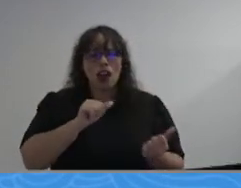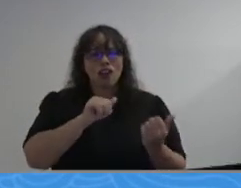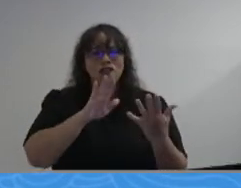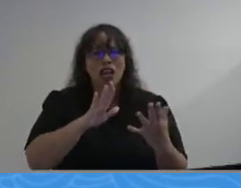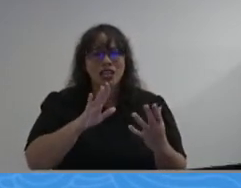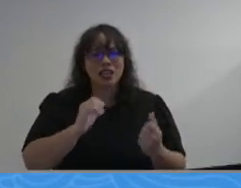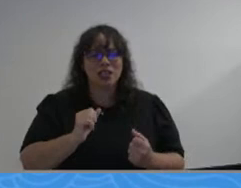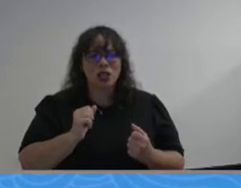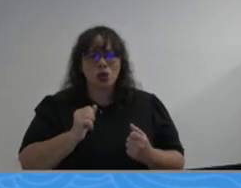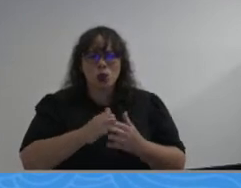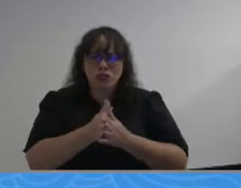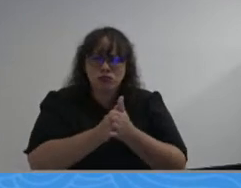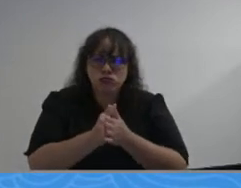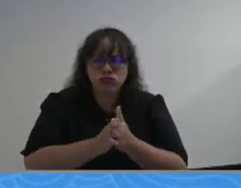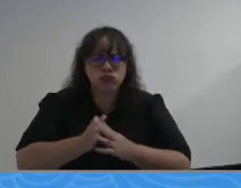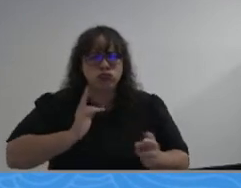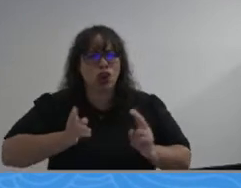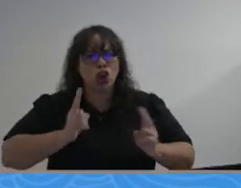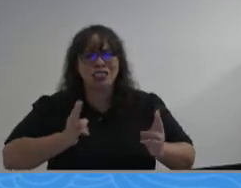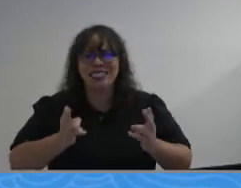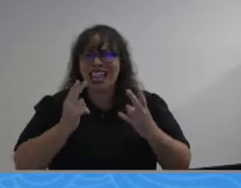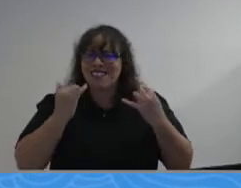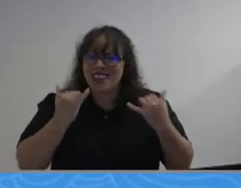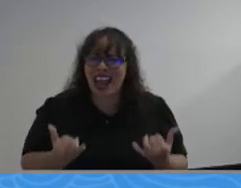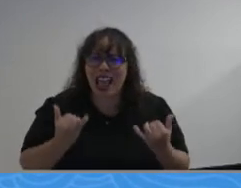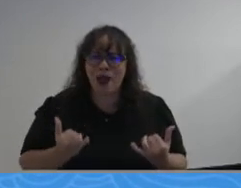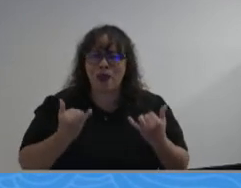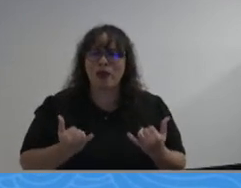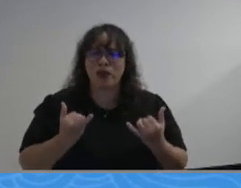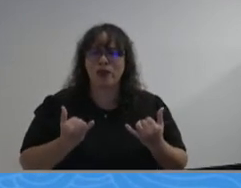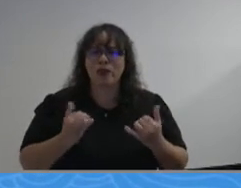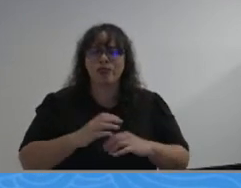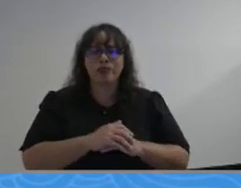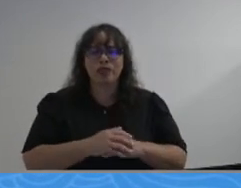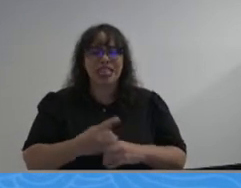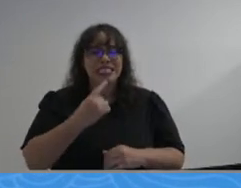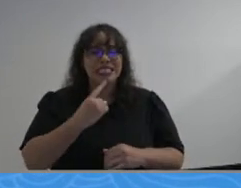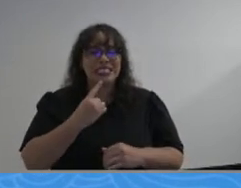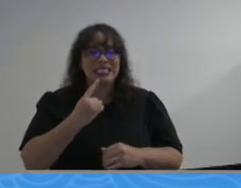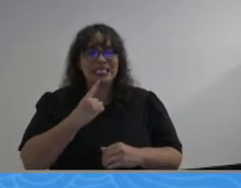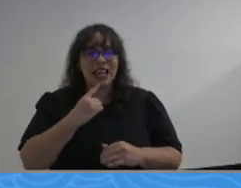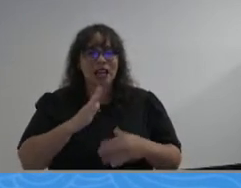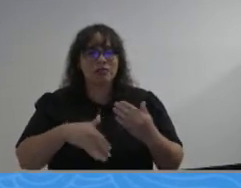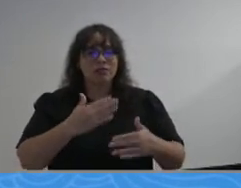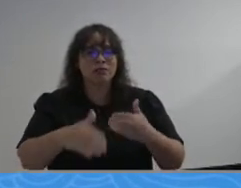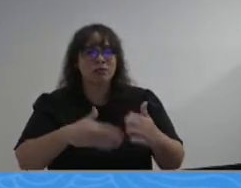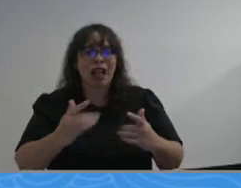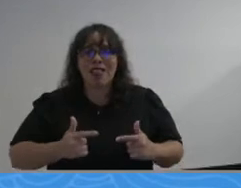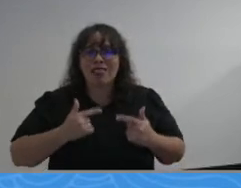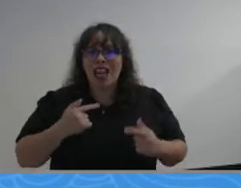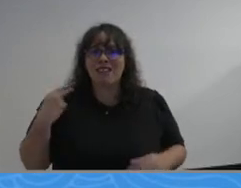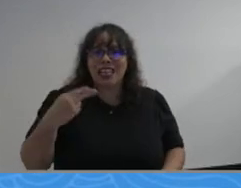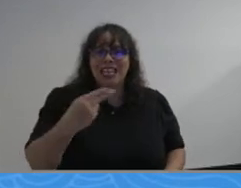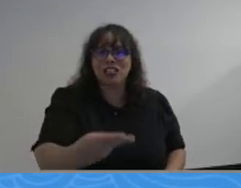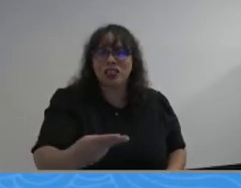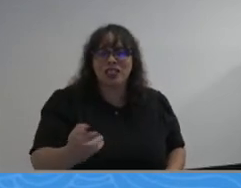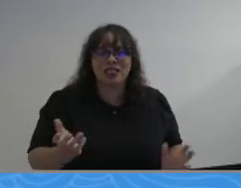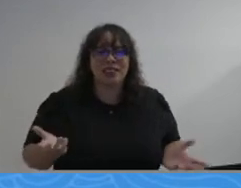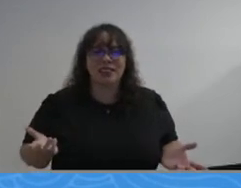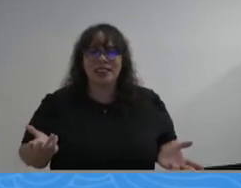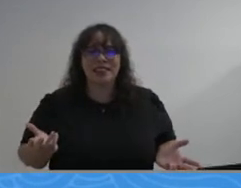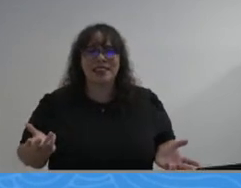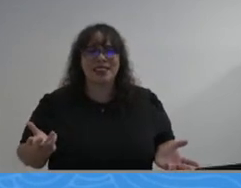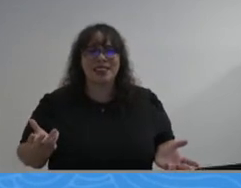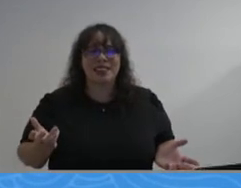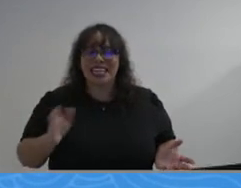the fierce urgency of now, the fierce urgency of now. And he said, in this unfolding conundrum of life and history, there's no such thing as